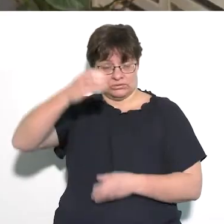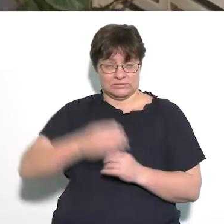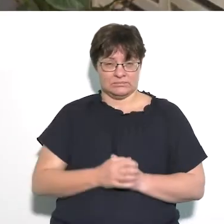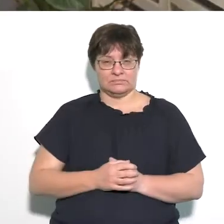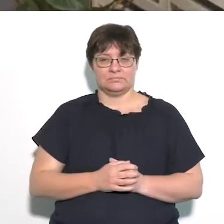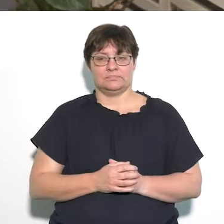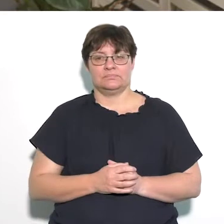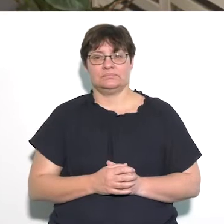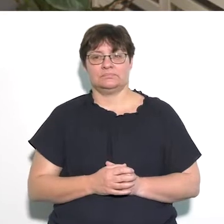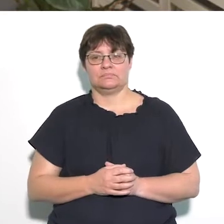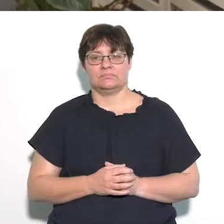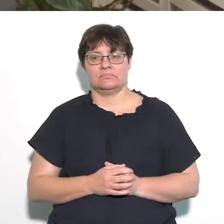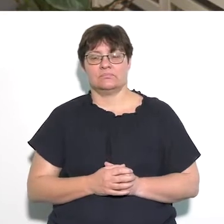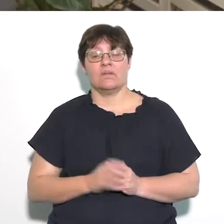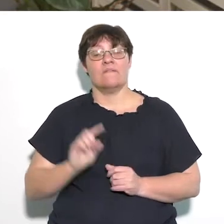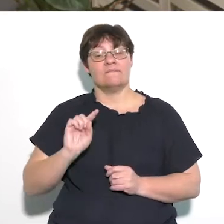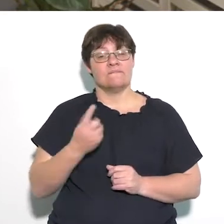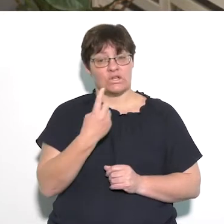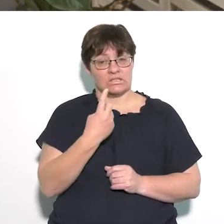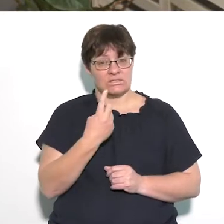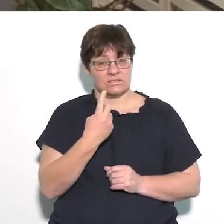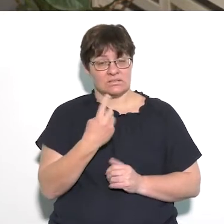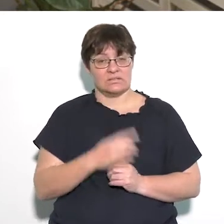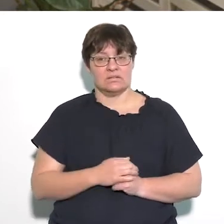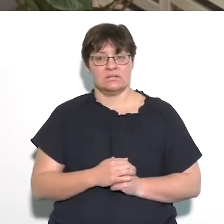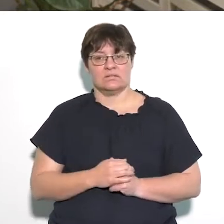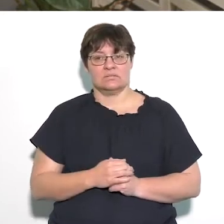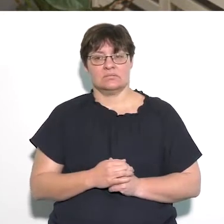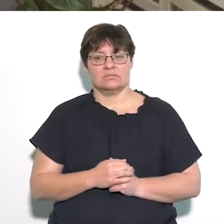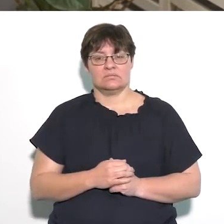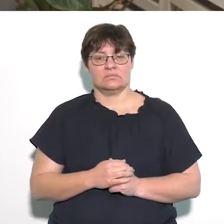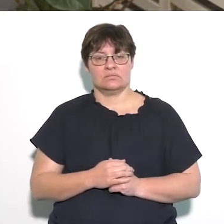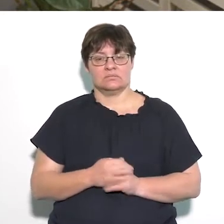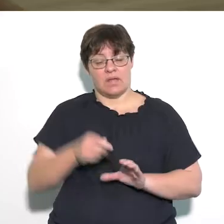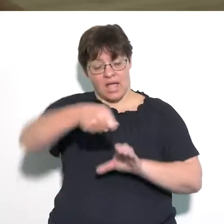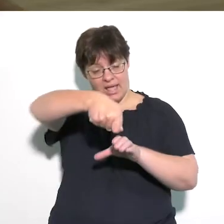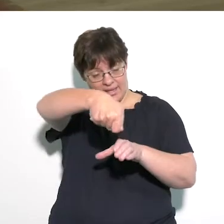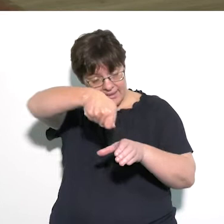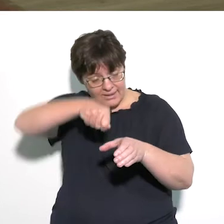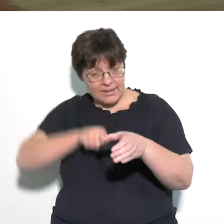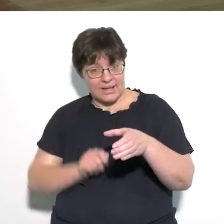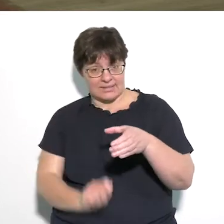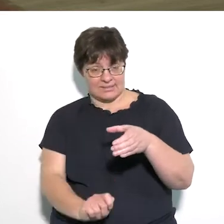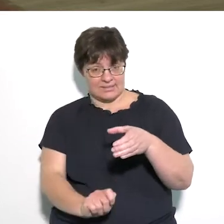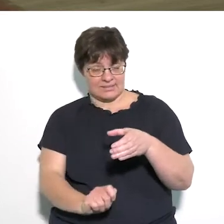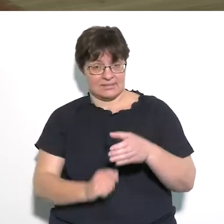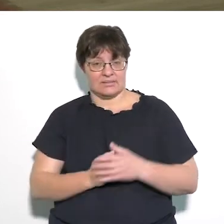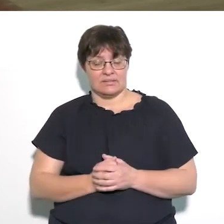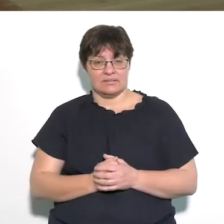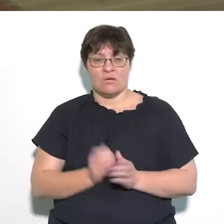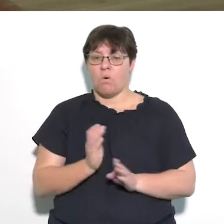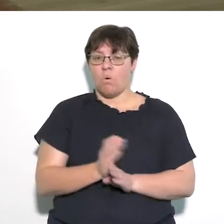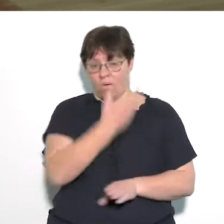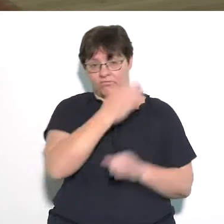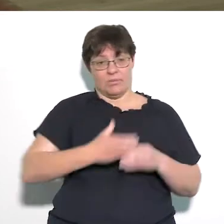Let's begin. First, I'm going to cut with my craft knife